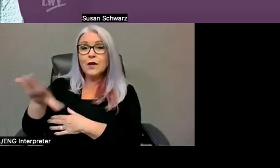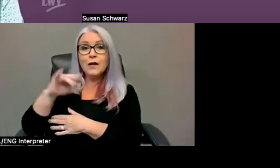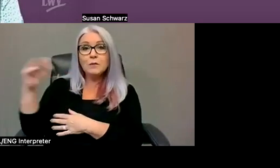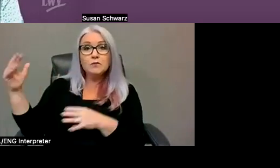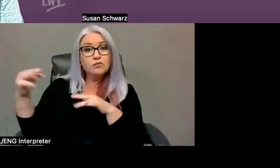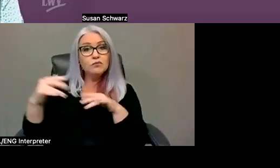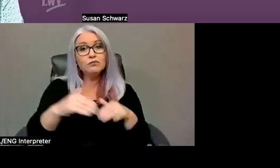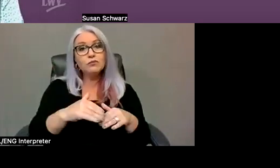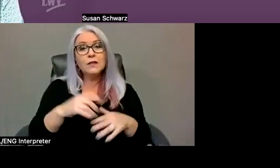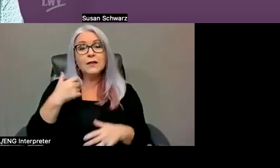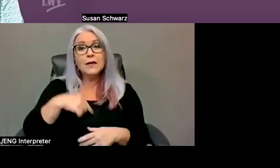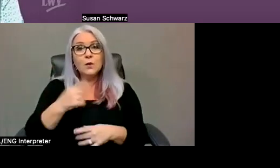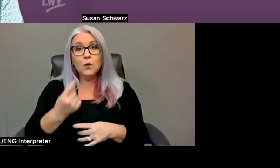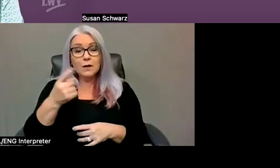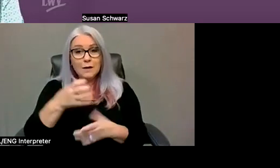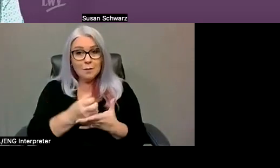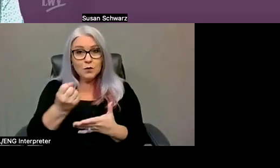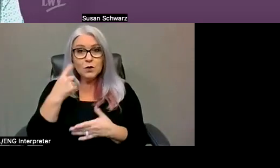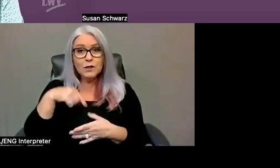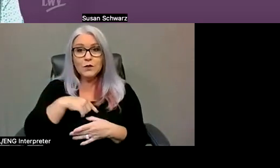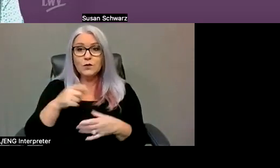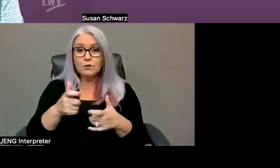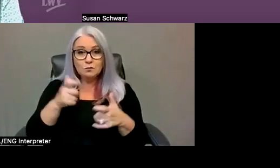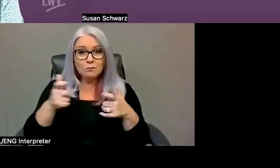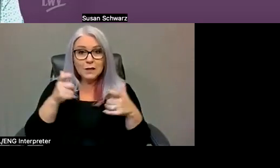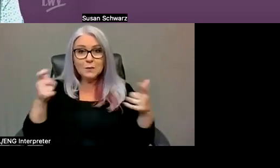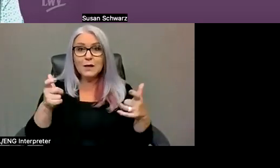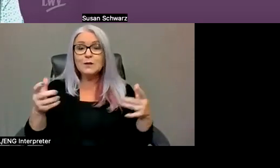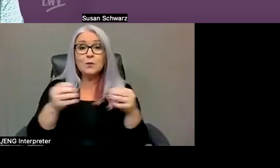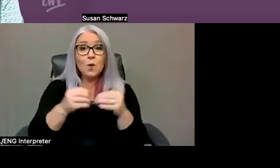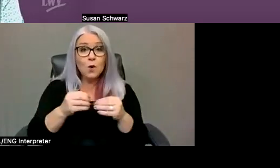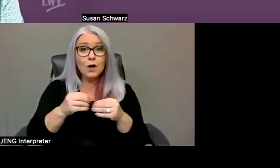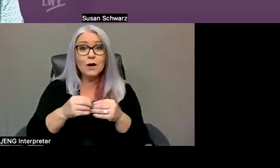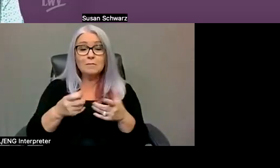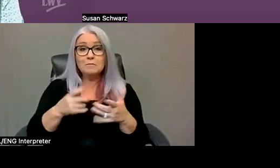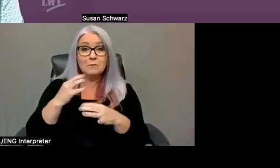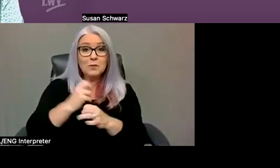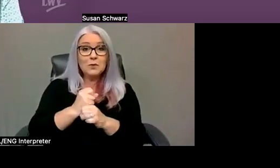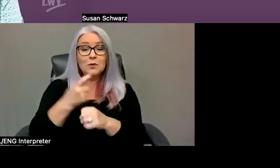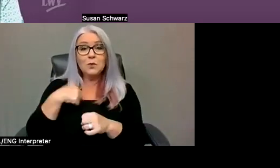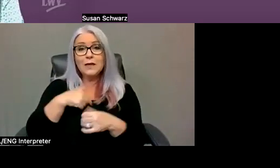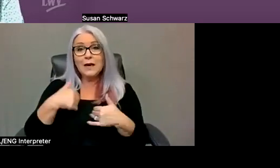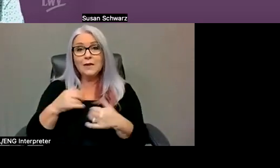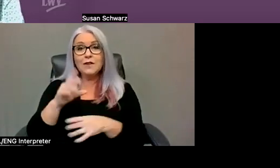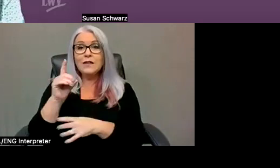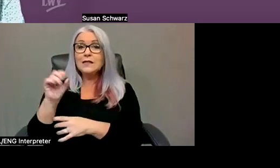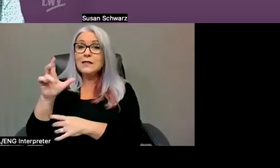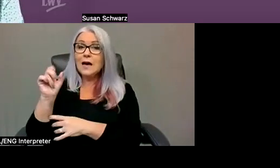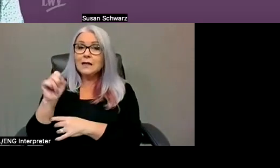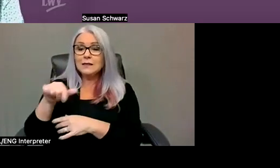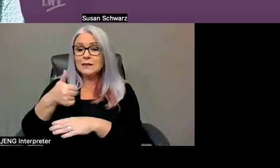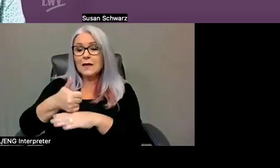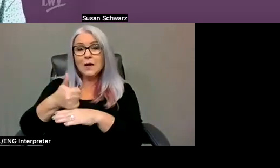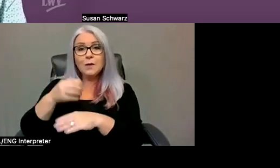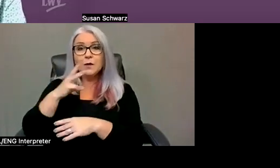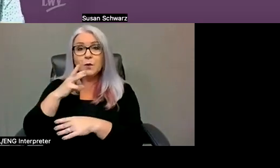one of the opportunities with the waterfront is to even maximize it more. To that end, we have docks that are on the waterfront. And